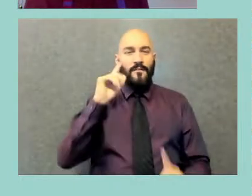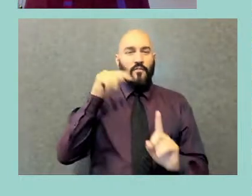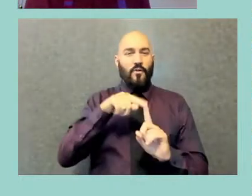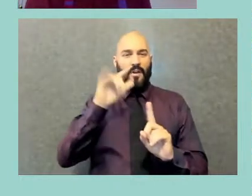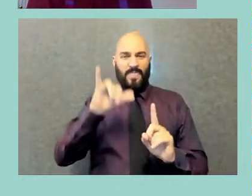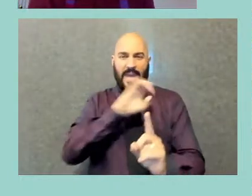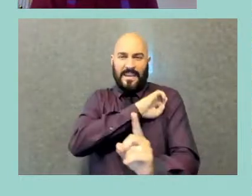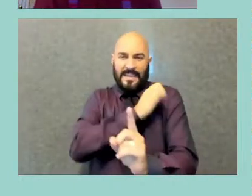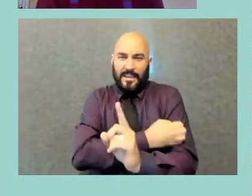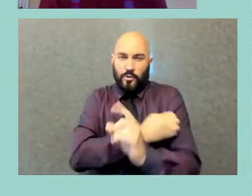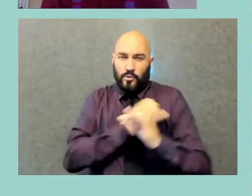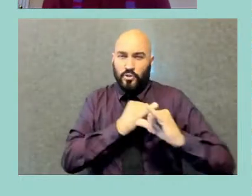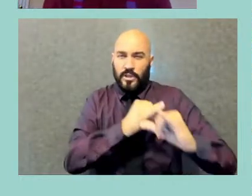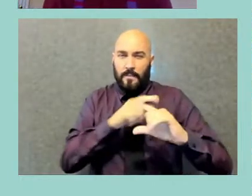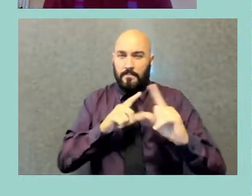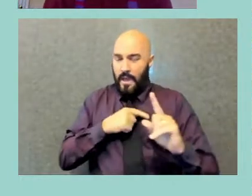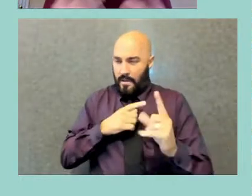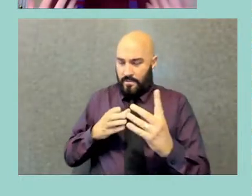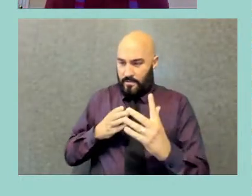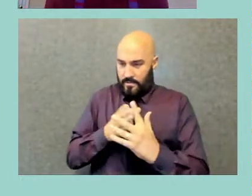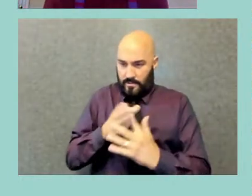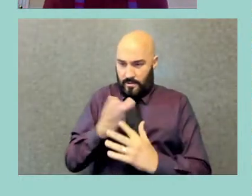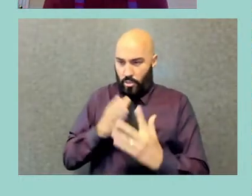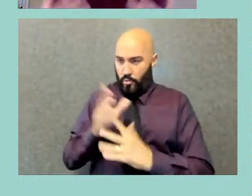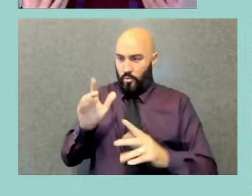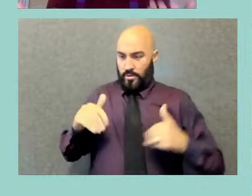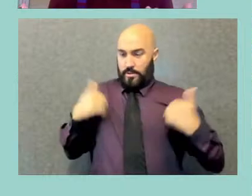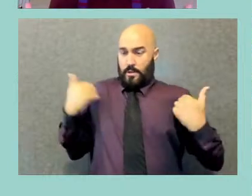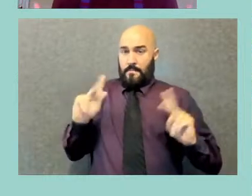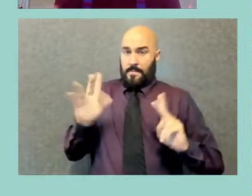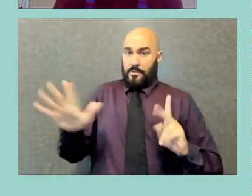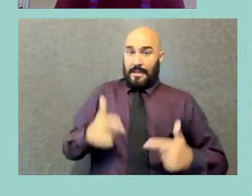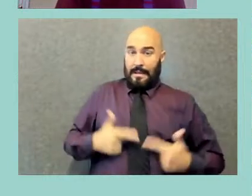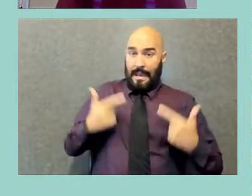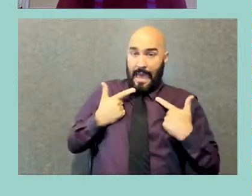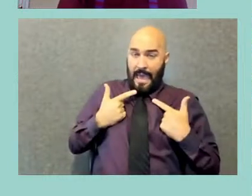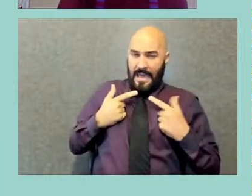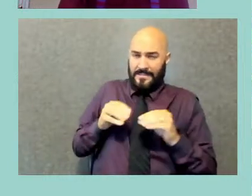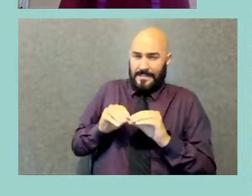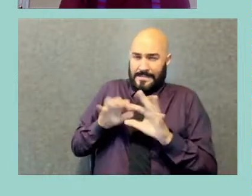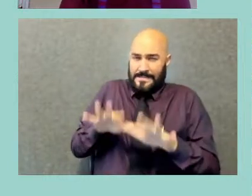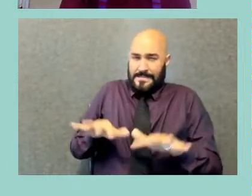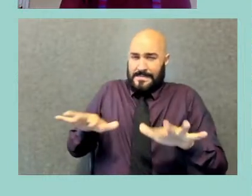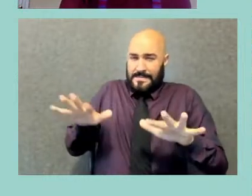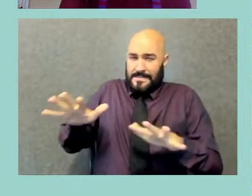lives of young people. And it came to us as a gift.